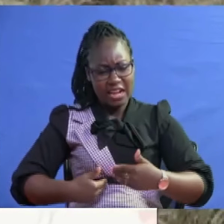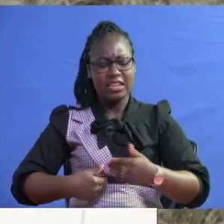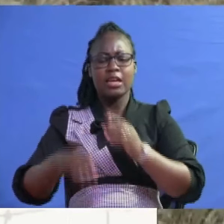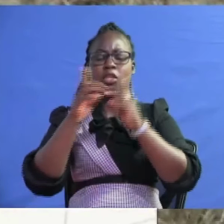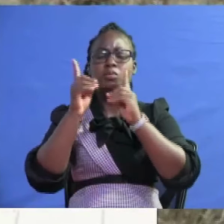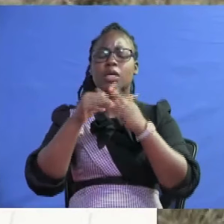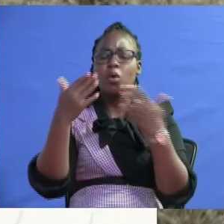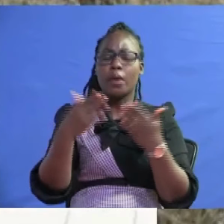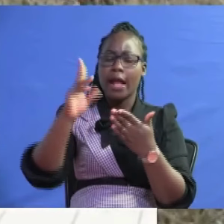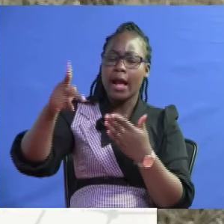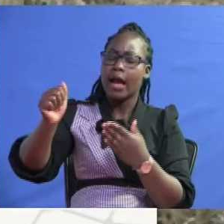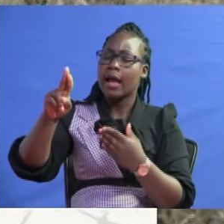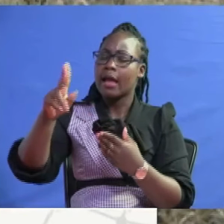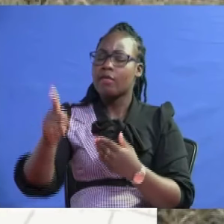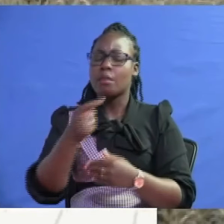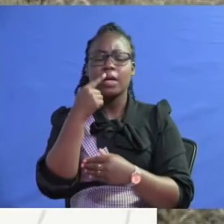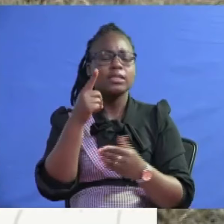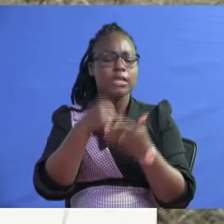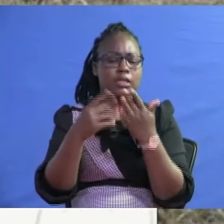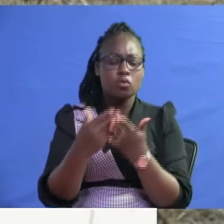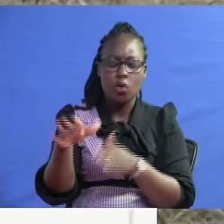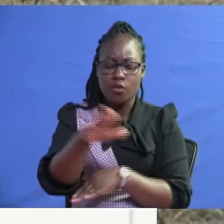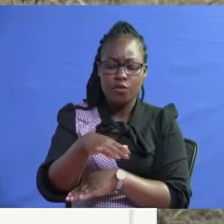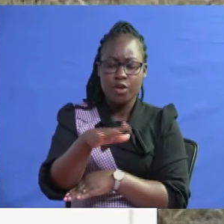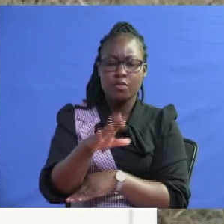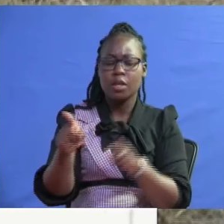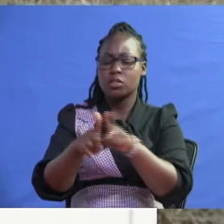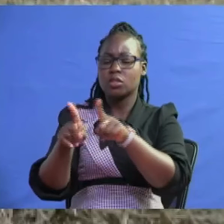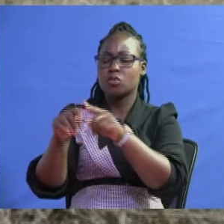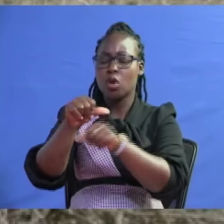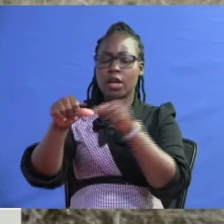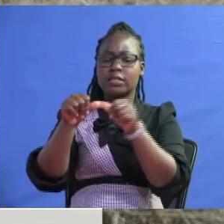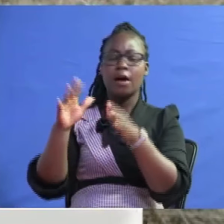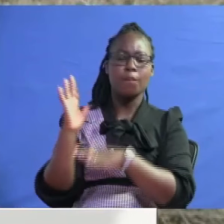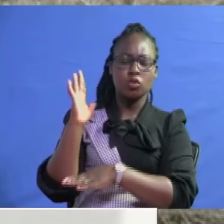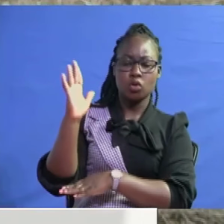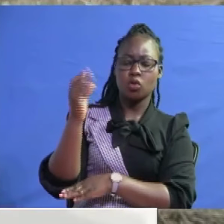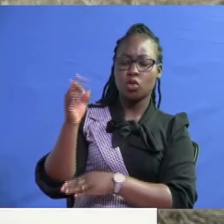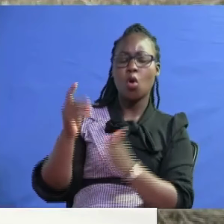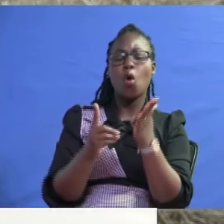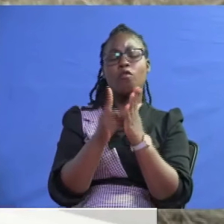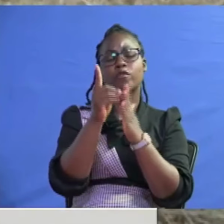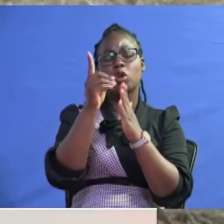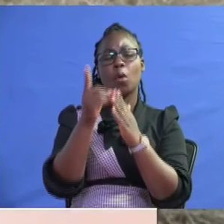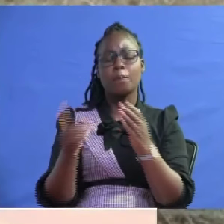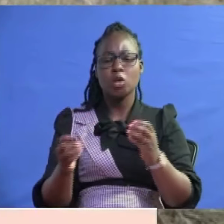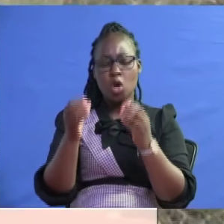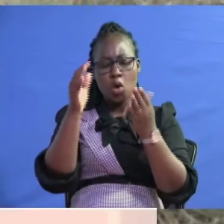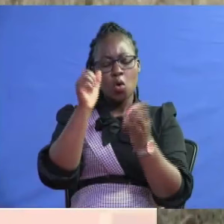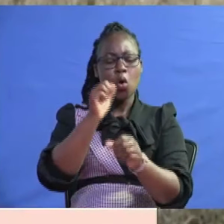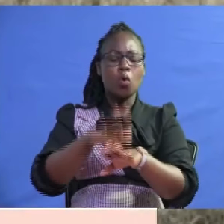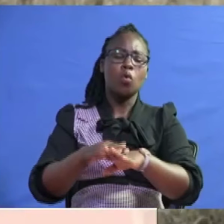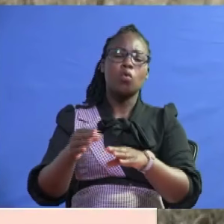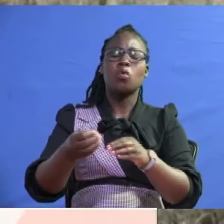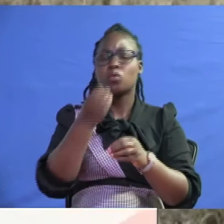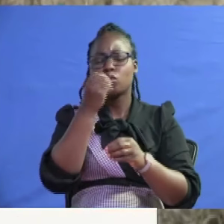National Park, Oleksiy further say the environment is also about security of growing quality food, drinking clean